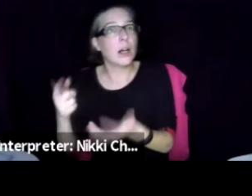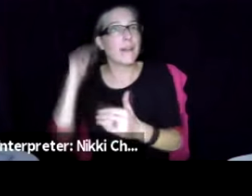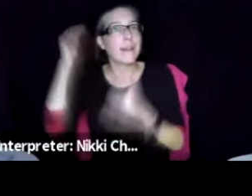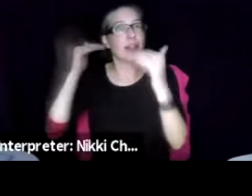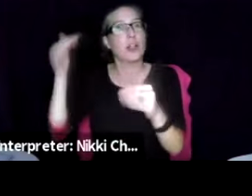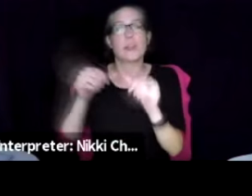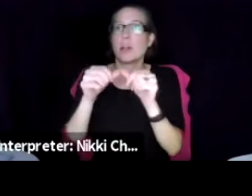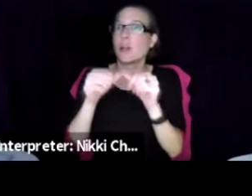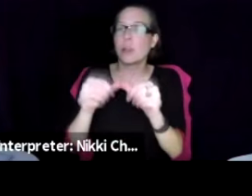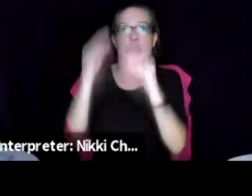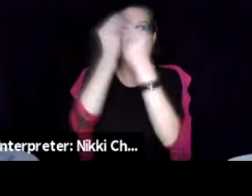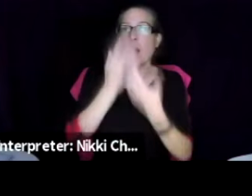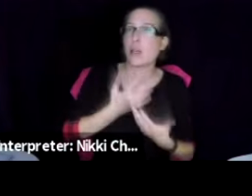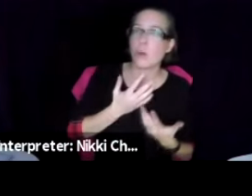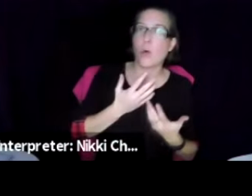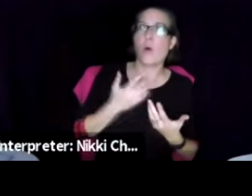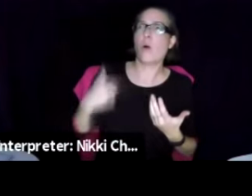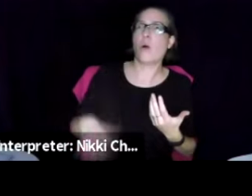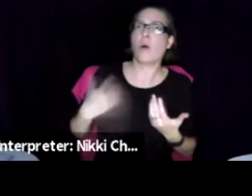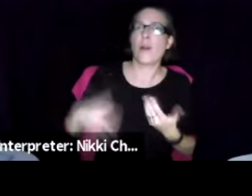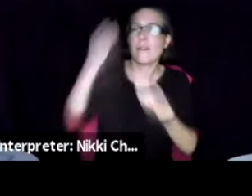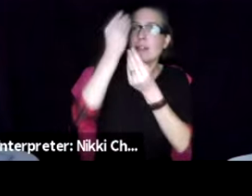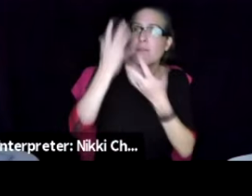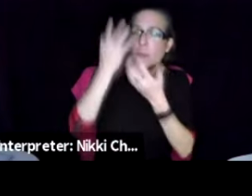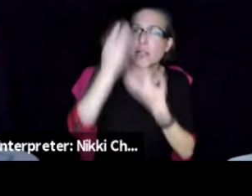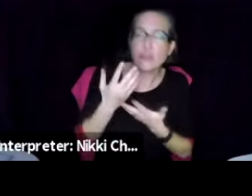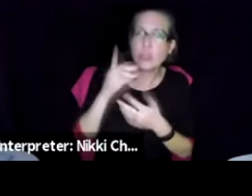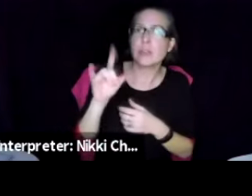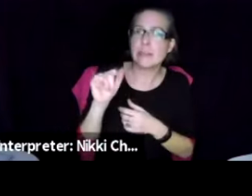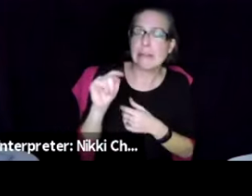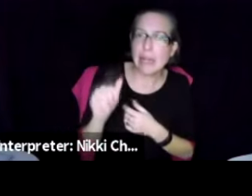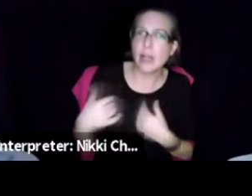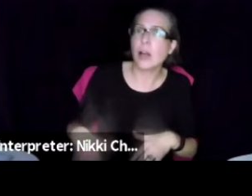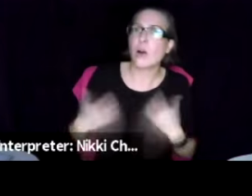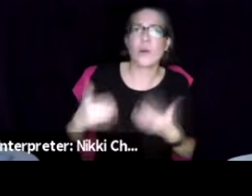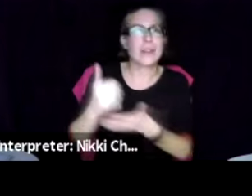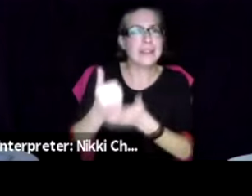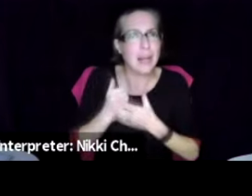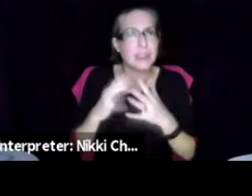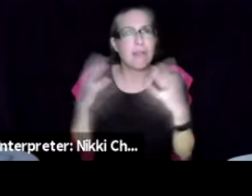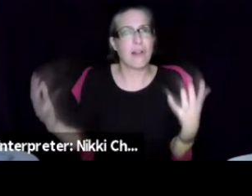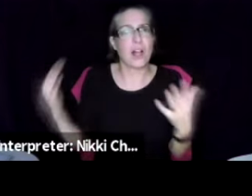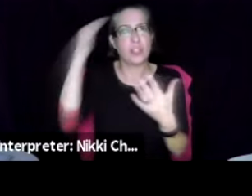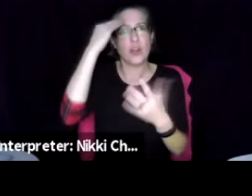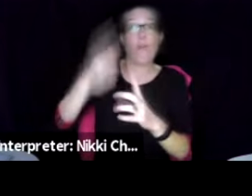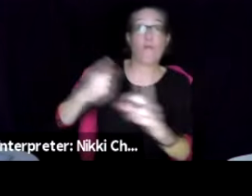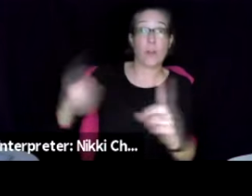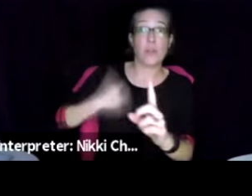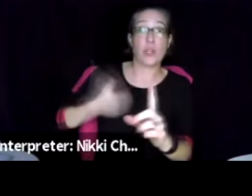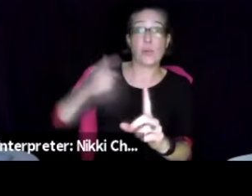is super helpful for us to know what youth want directly from the voice of young people.